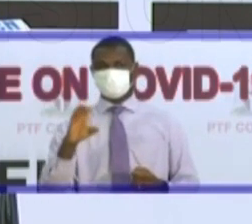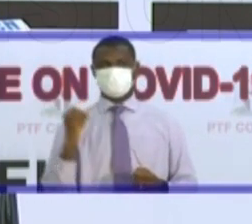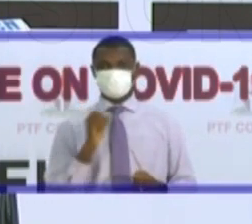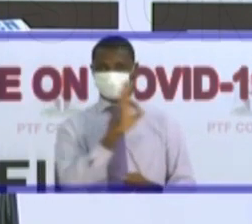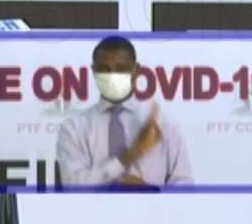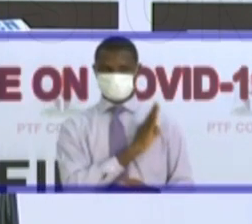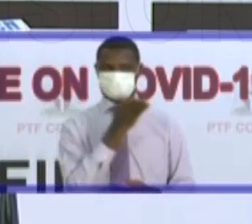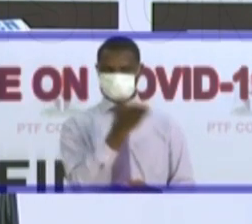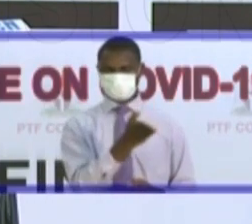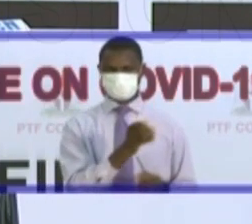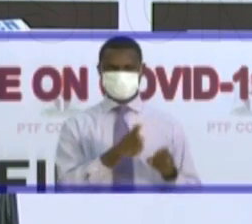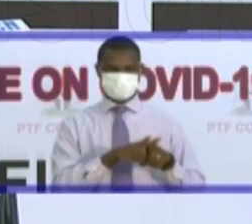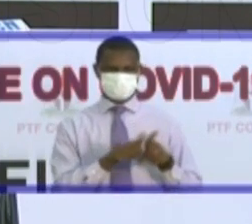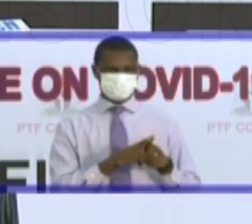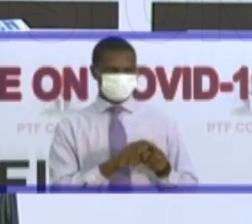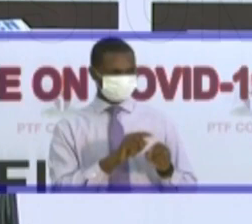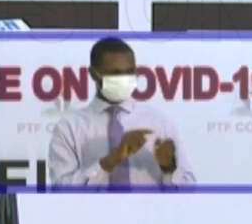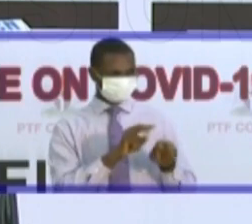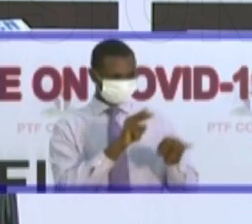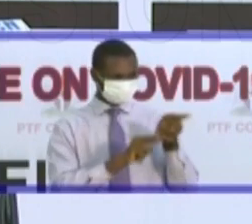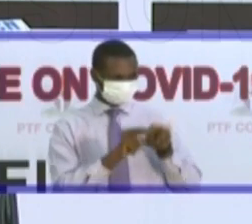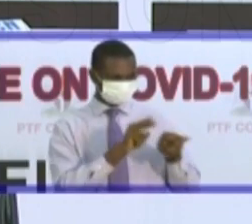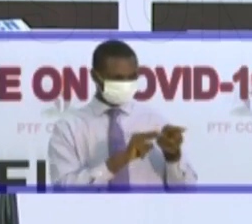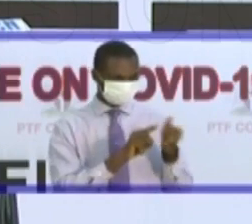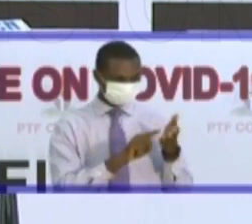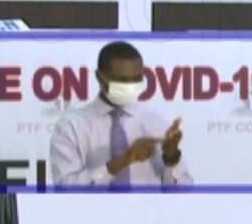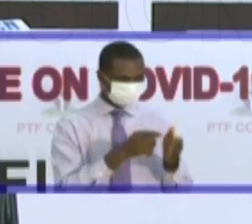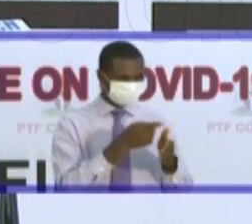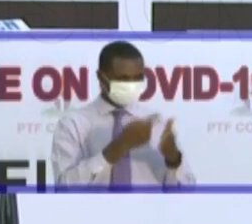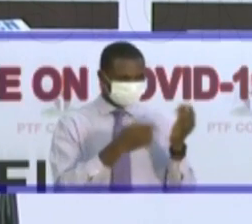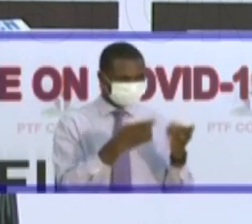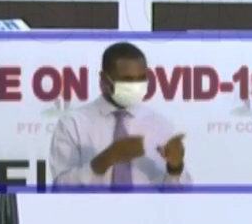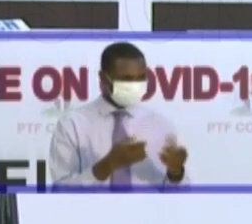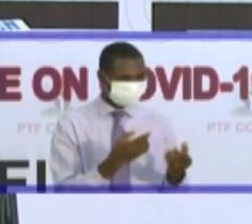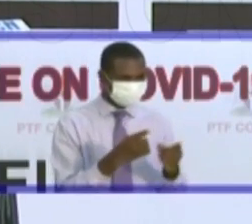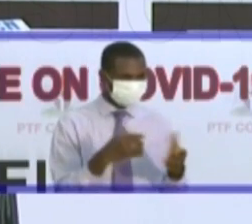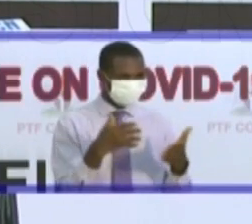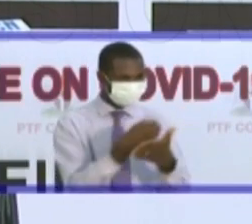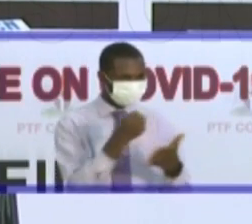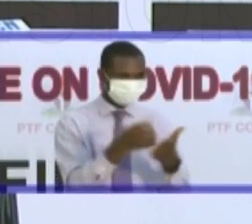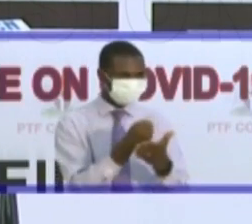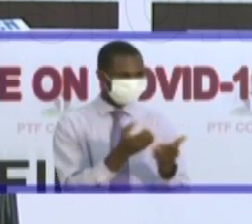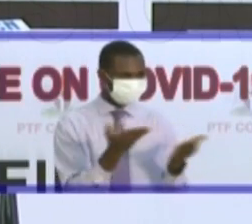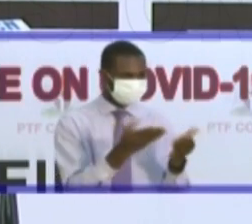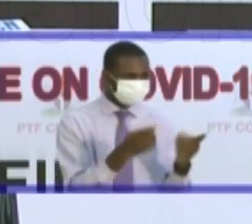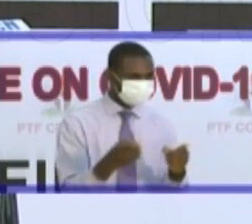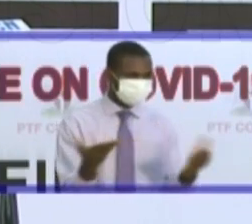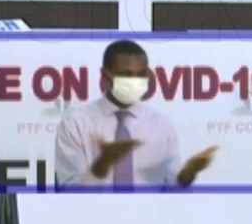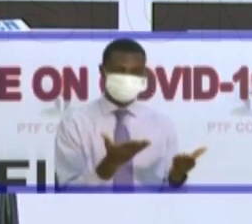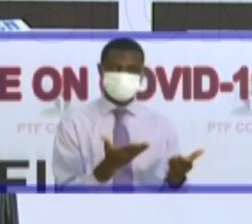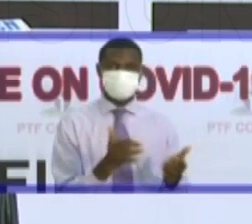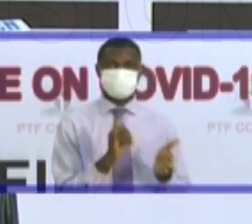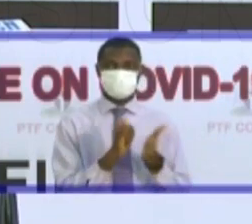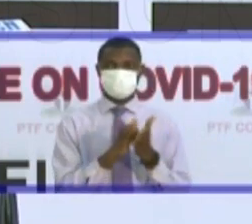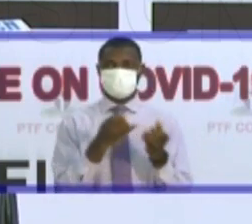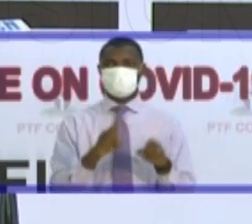find out what was true about the news of burials going on there. They took place